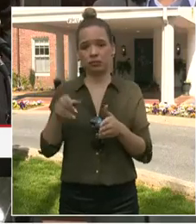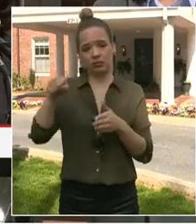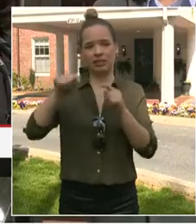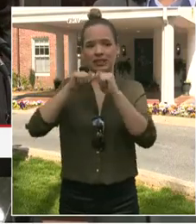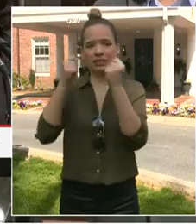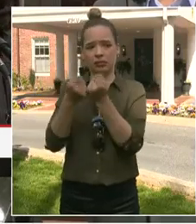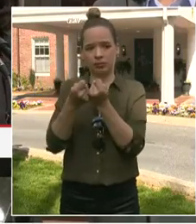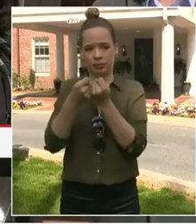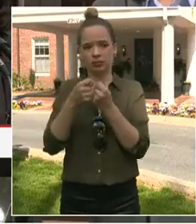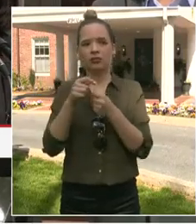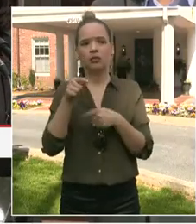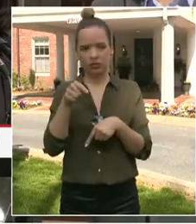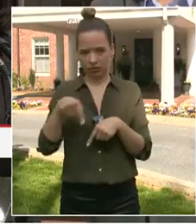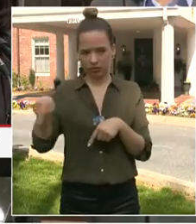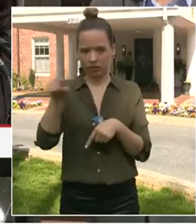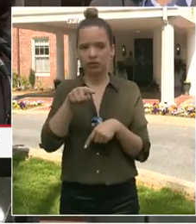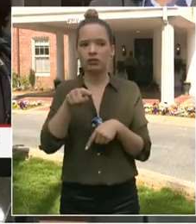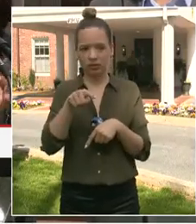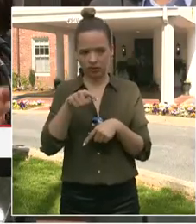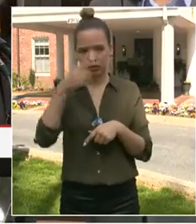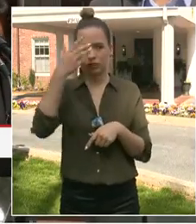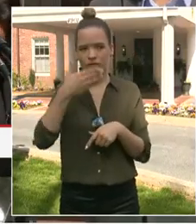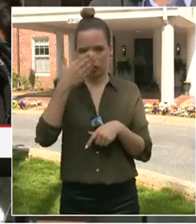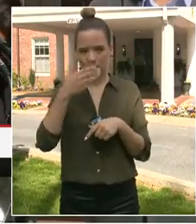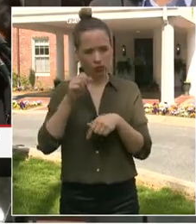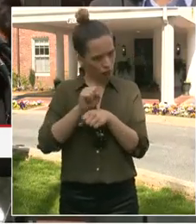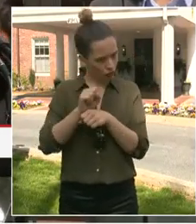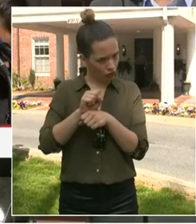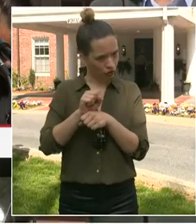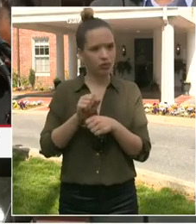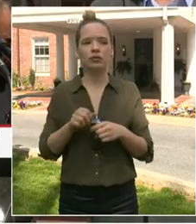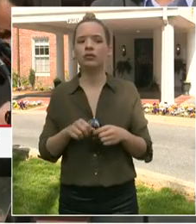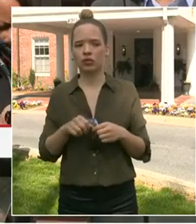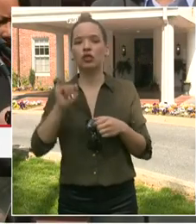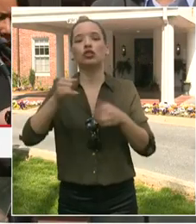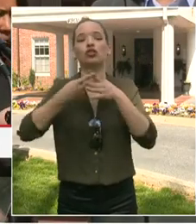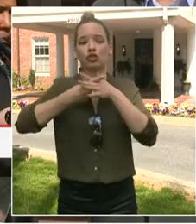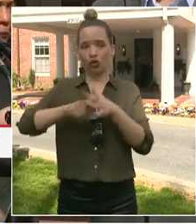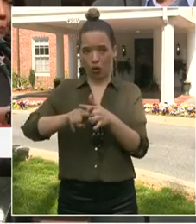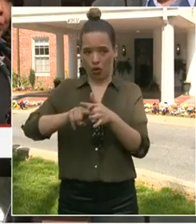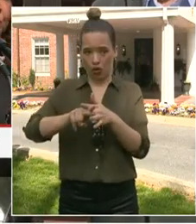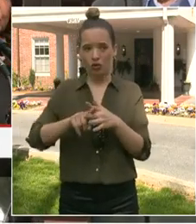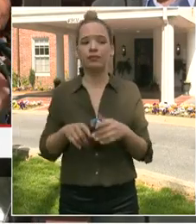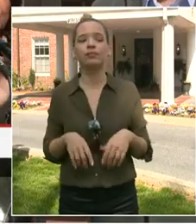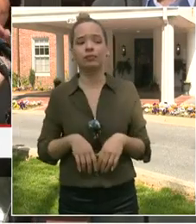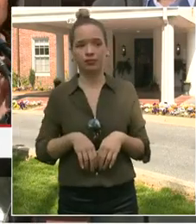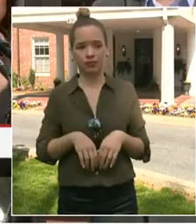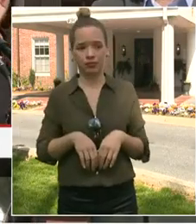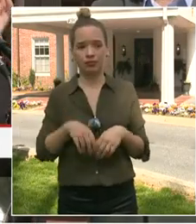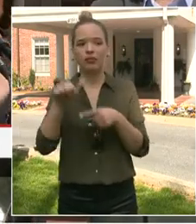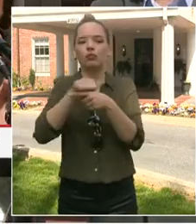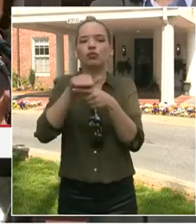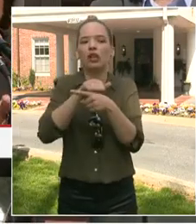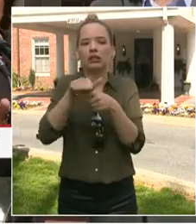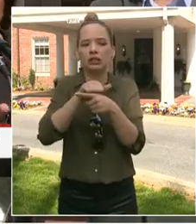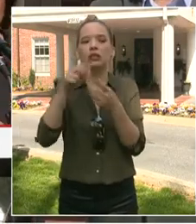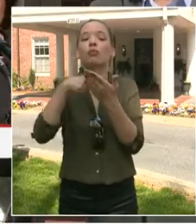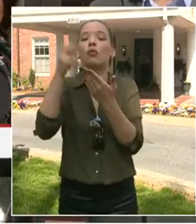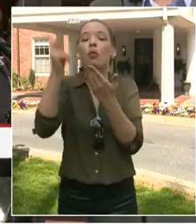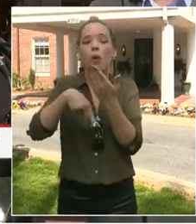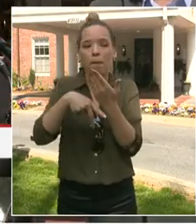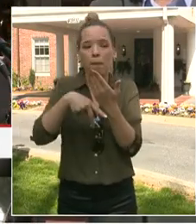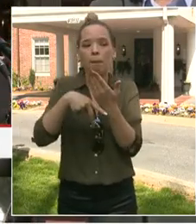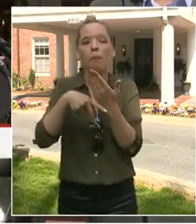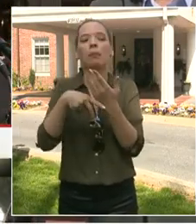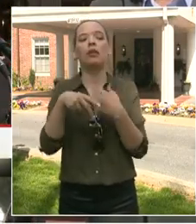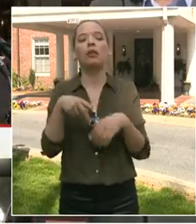a registered apprenticeship program, and Crystal just told me that it starts next week. We're really excited about